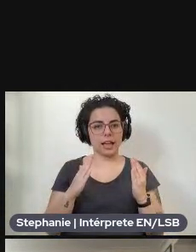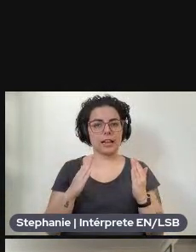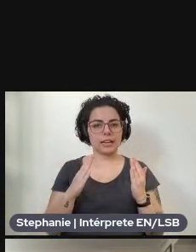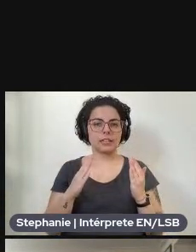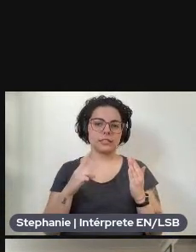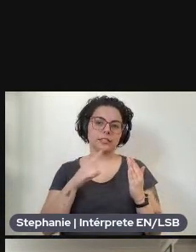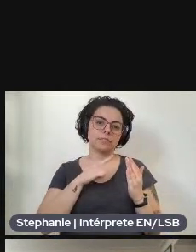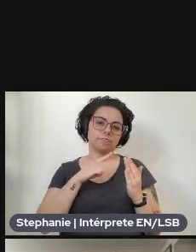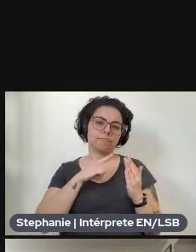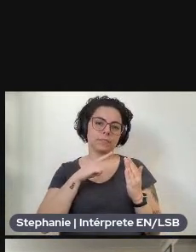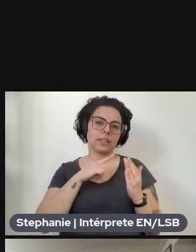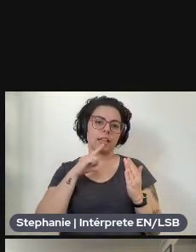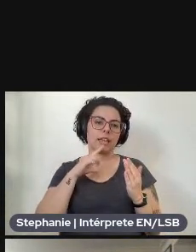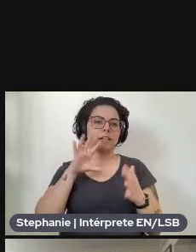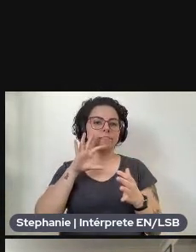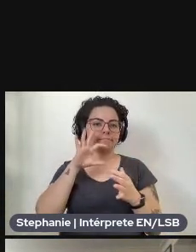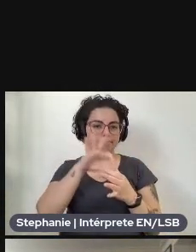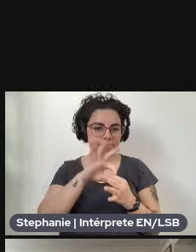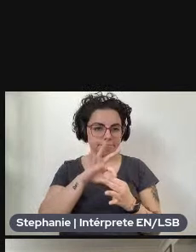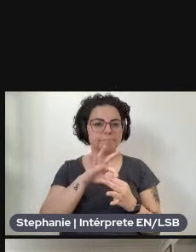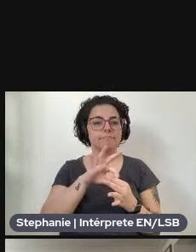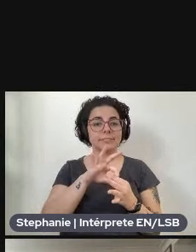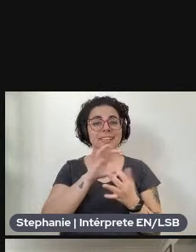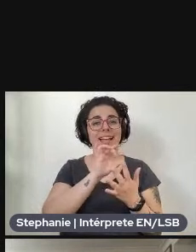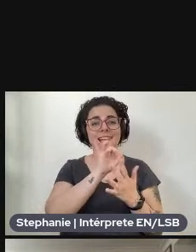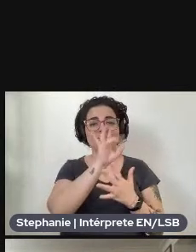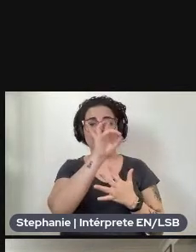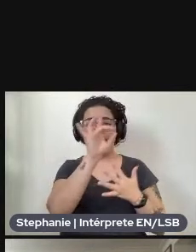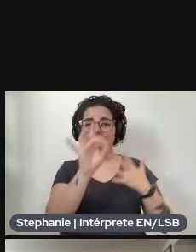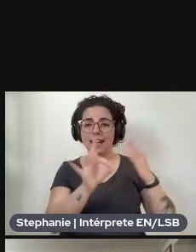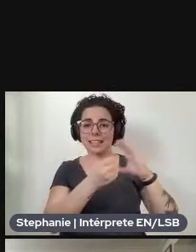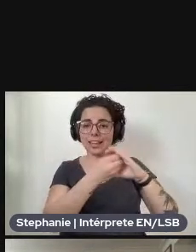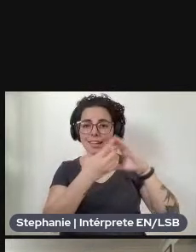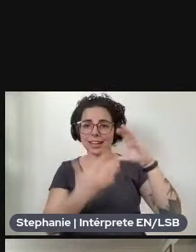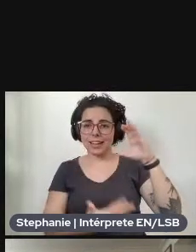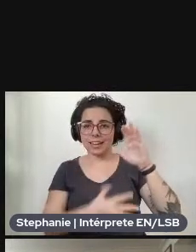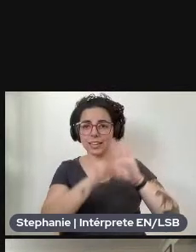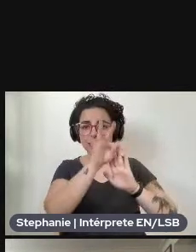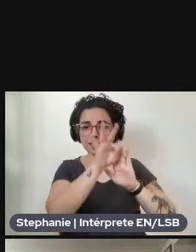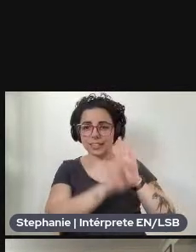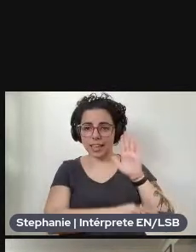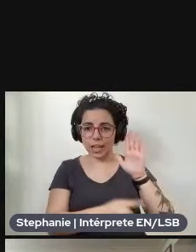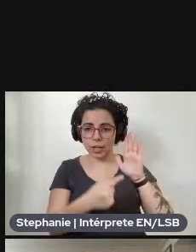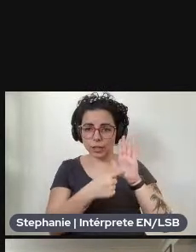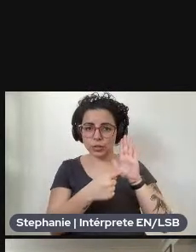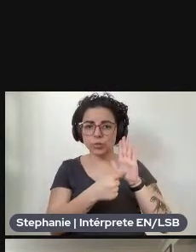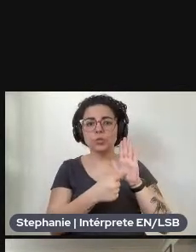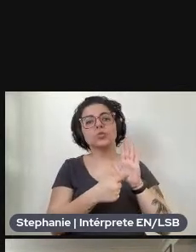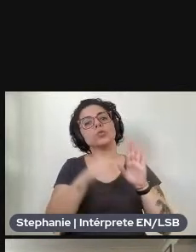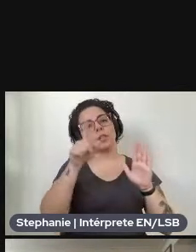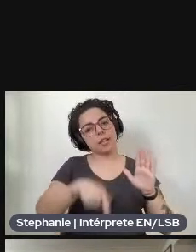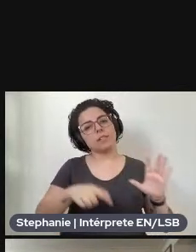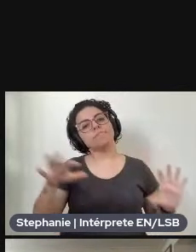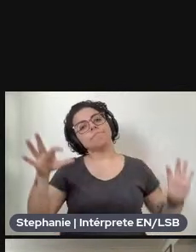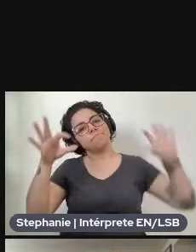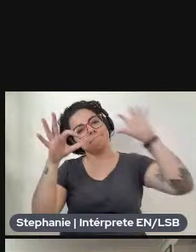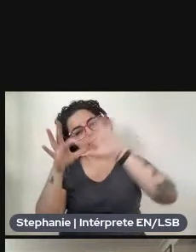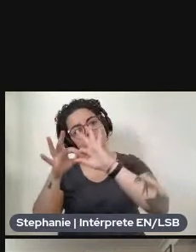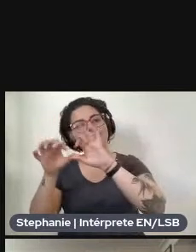therefore, every feature of a text can be related to the overall system of English."